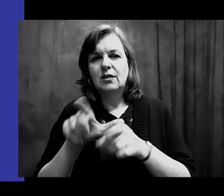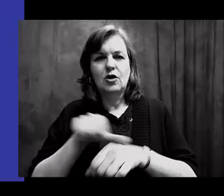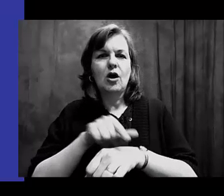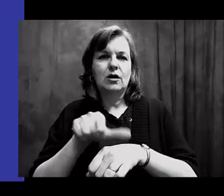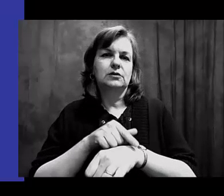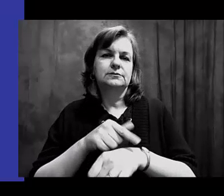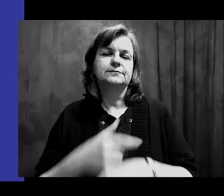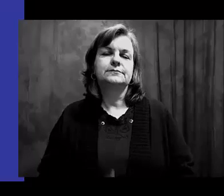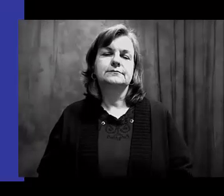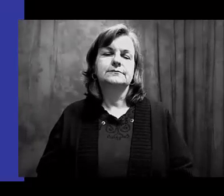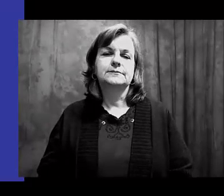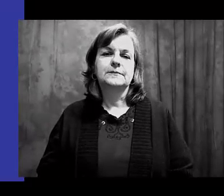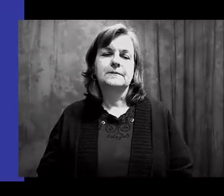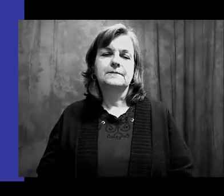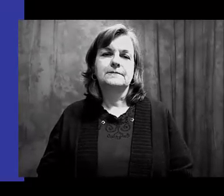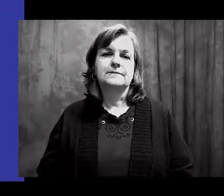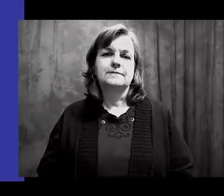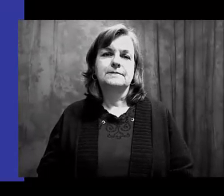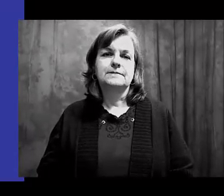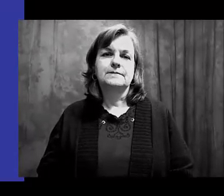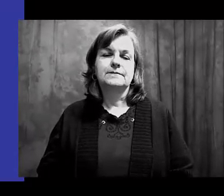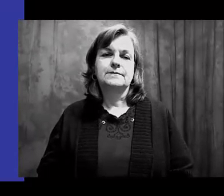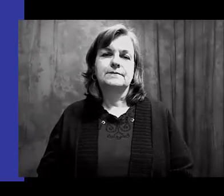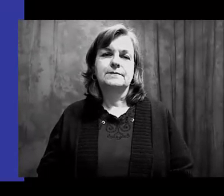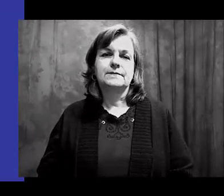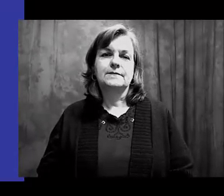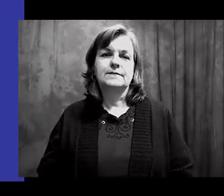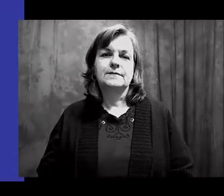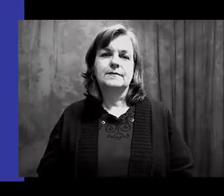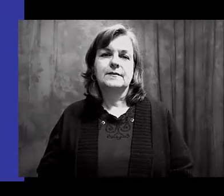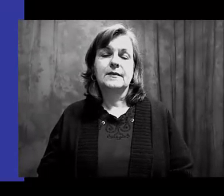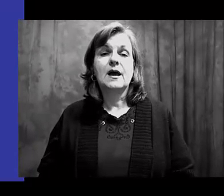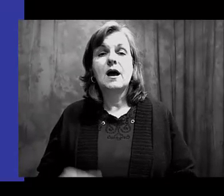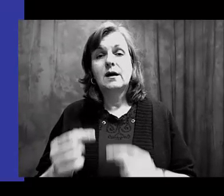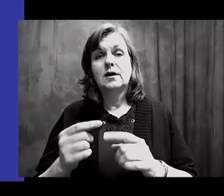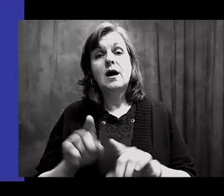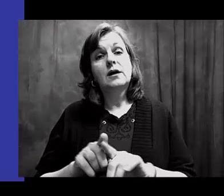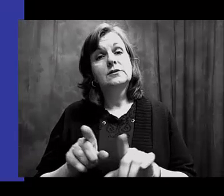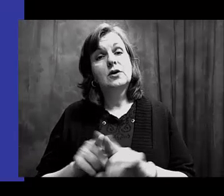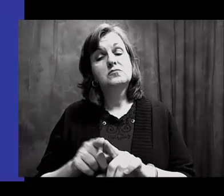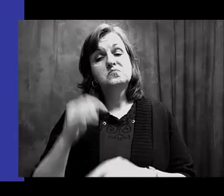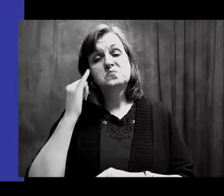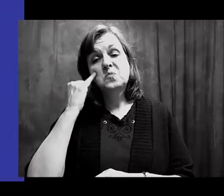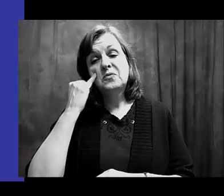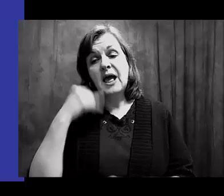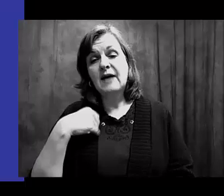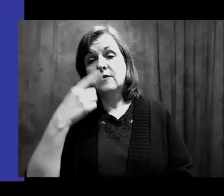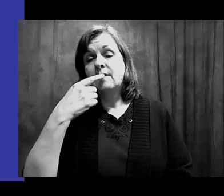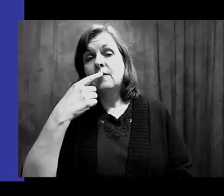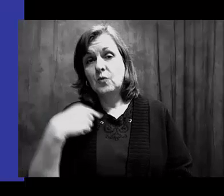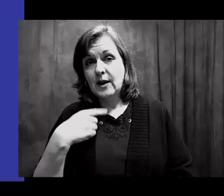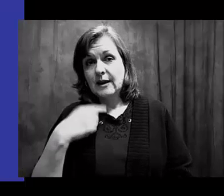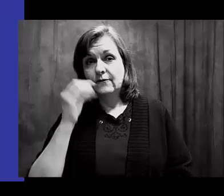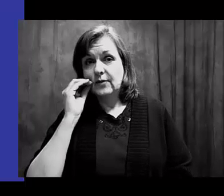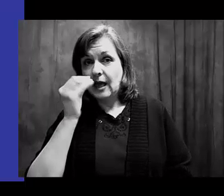And conversely, in this case, am I going to have a red flower